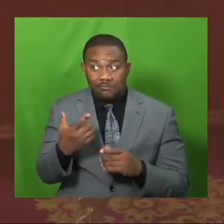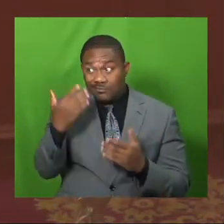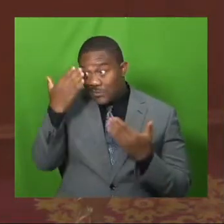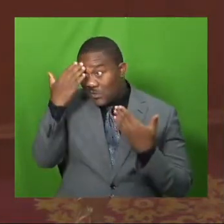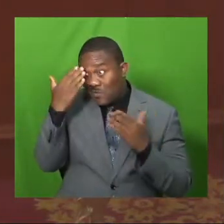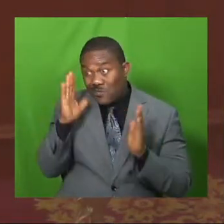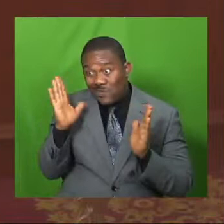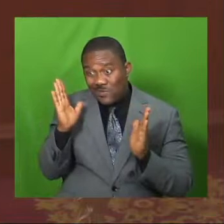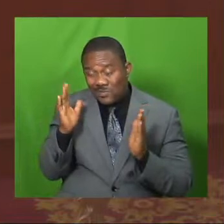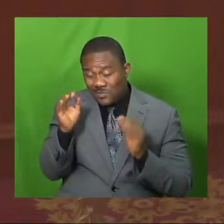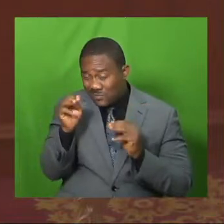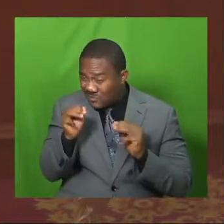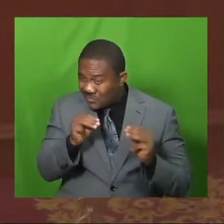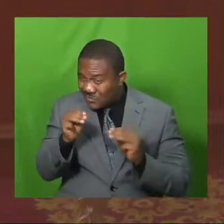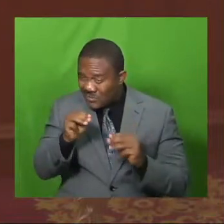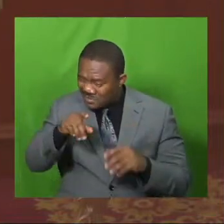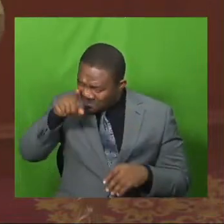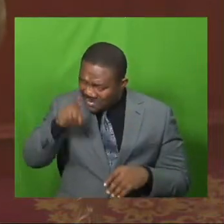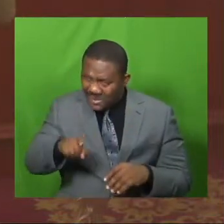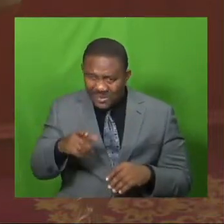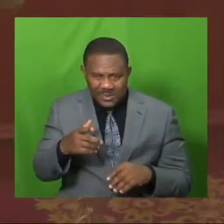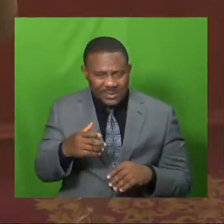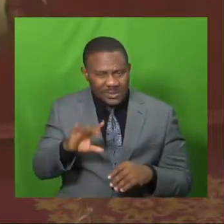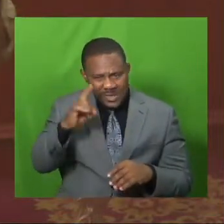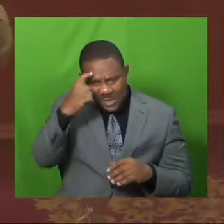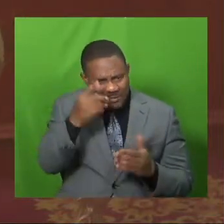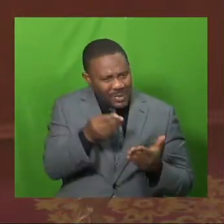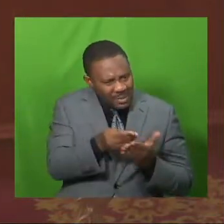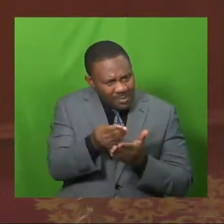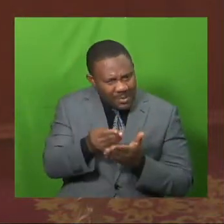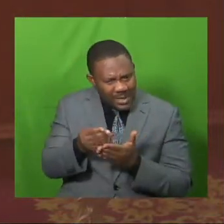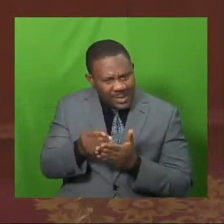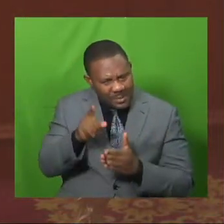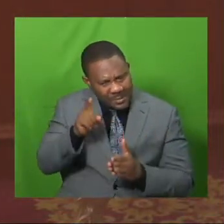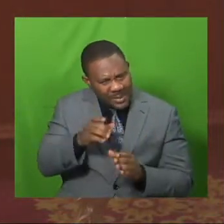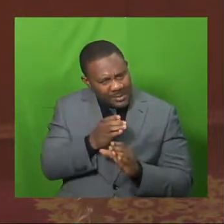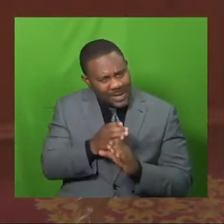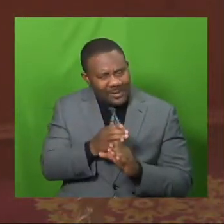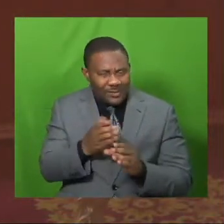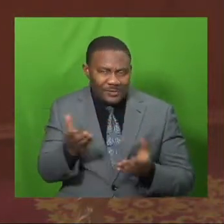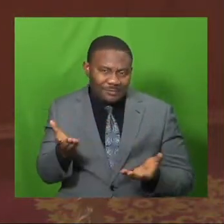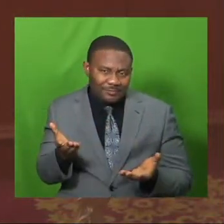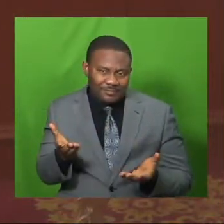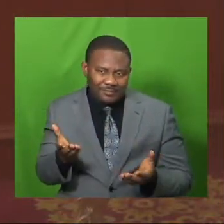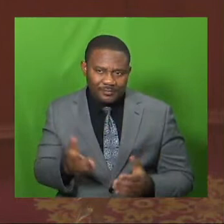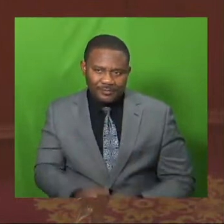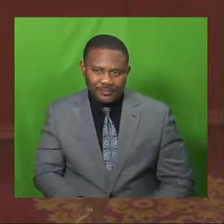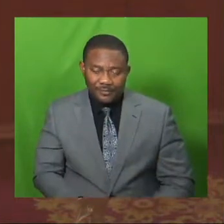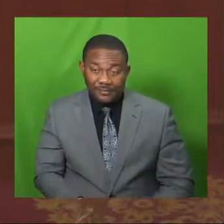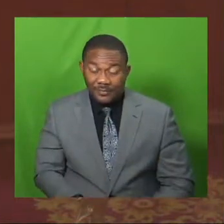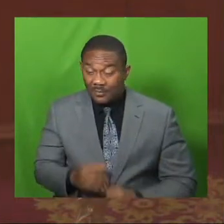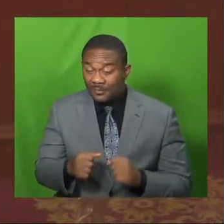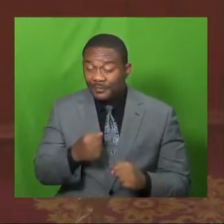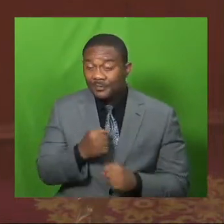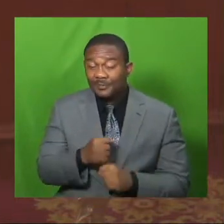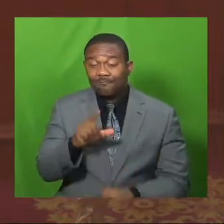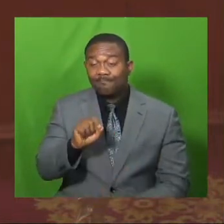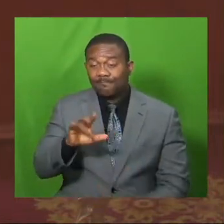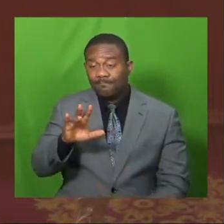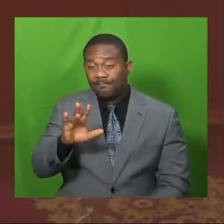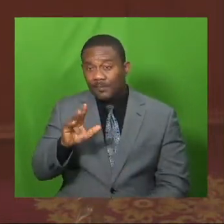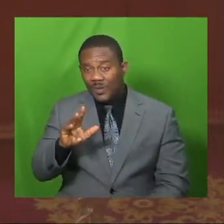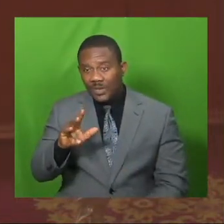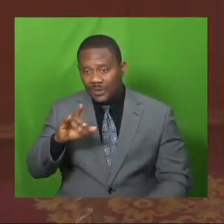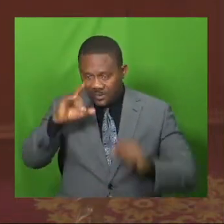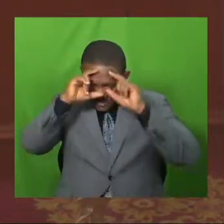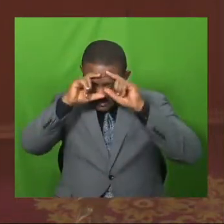an economy, you must manage fiscal sustainability, which you didn't know. Mr. Speaker, we ended in 2023 when the